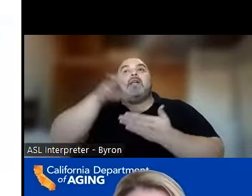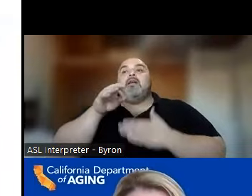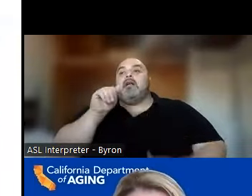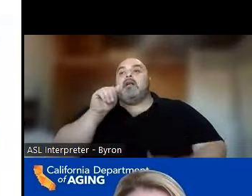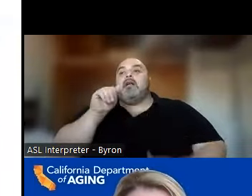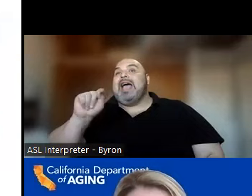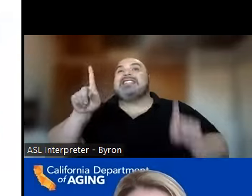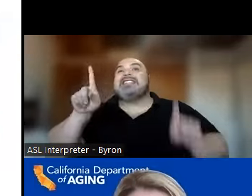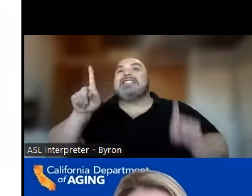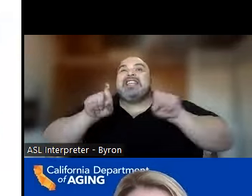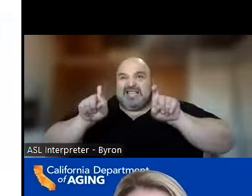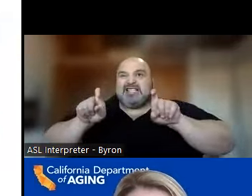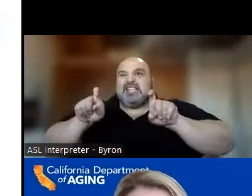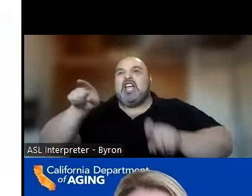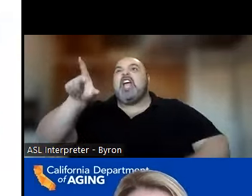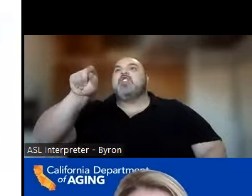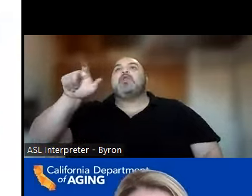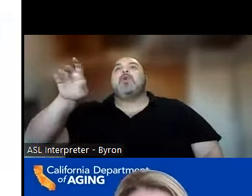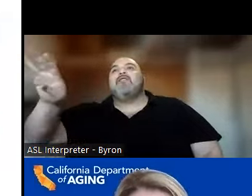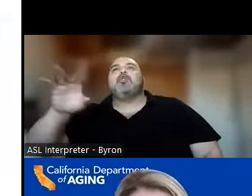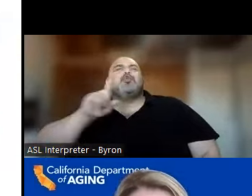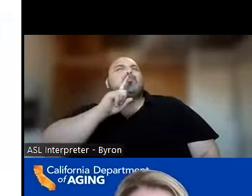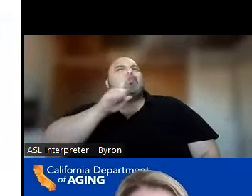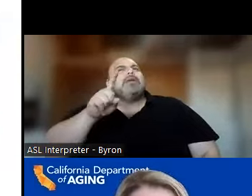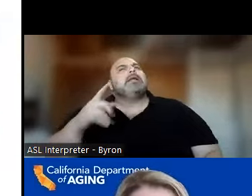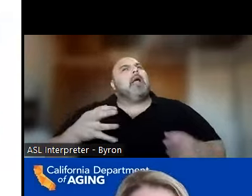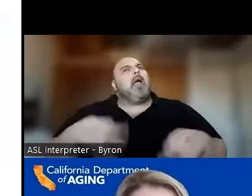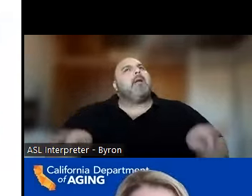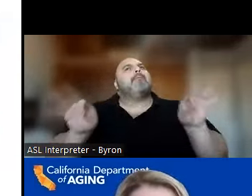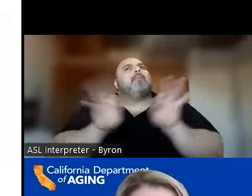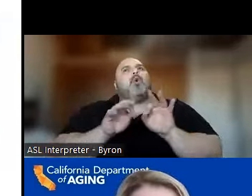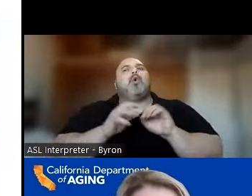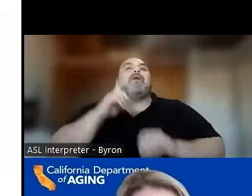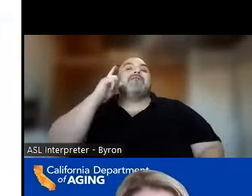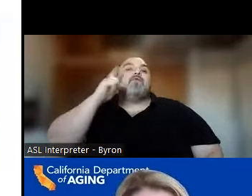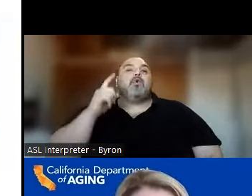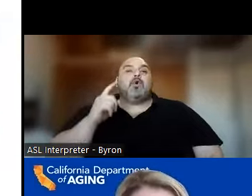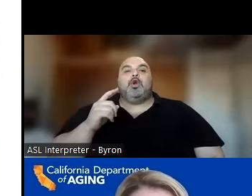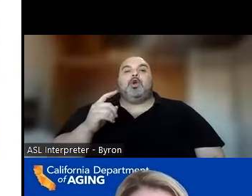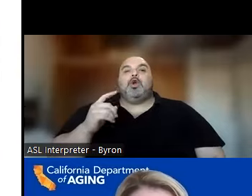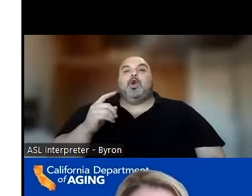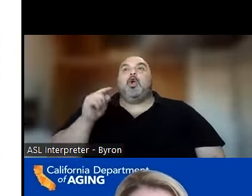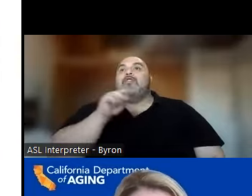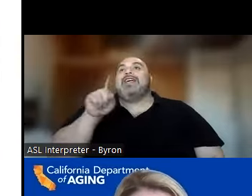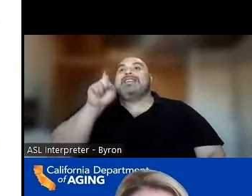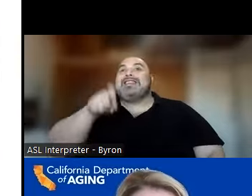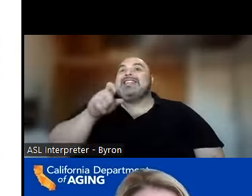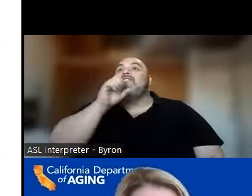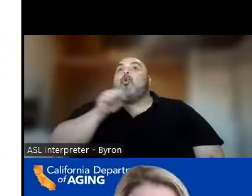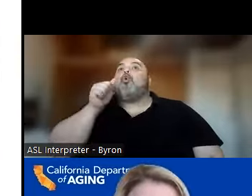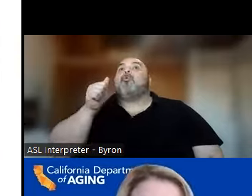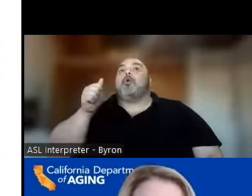test by 2024, which is really, really significant for the needs of our older